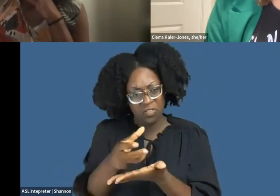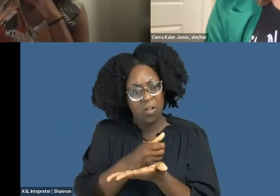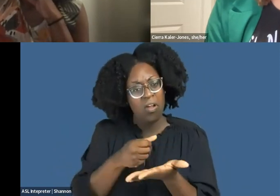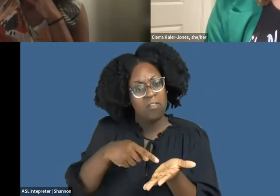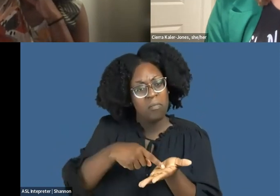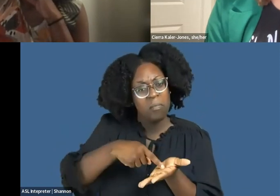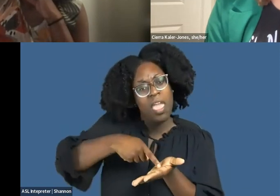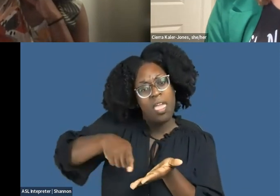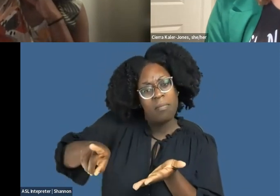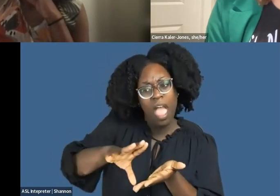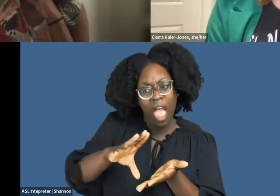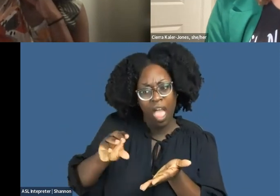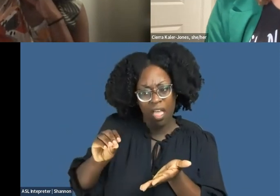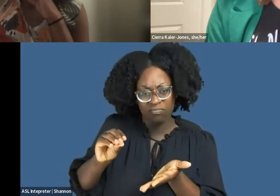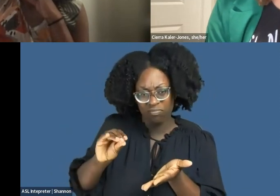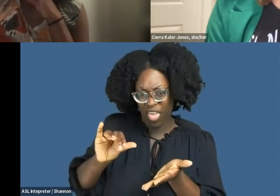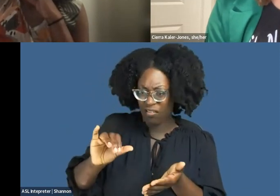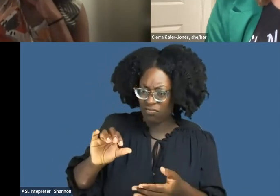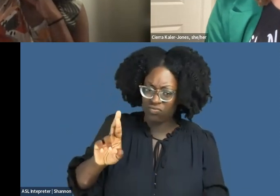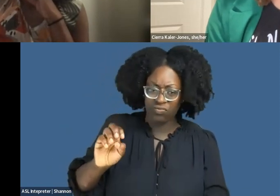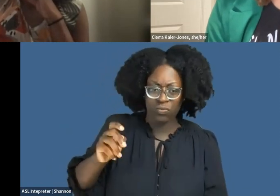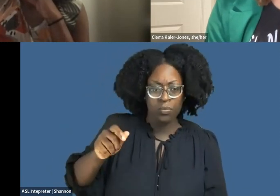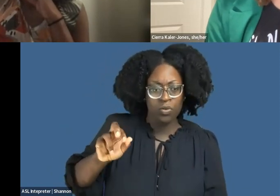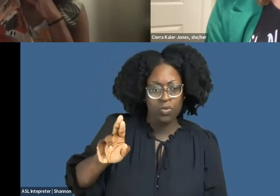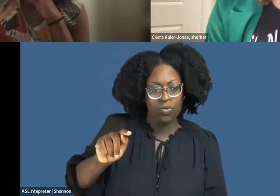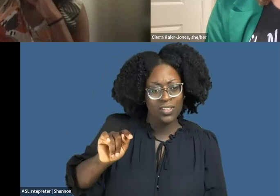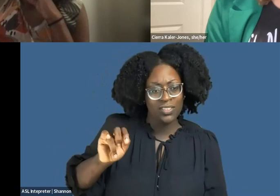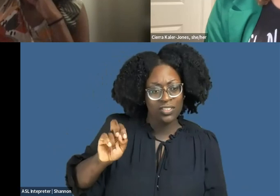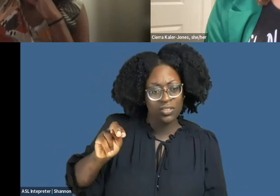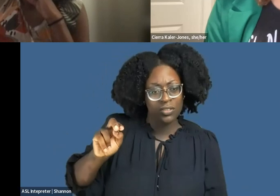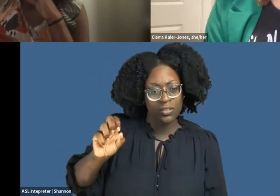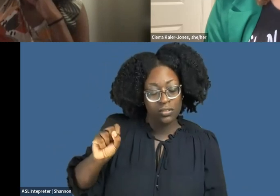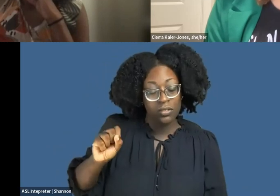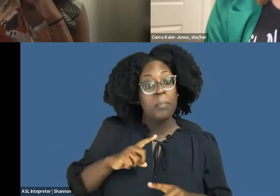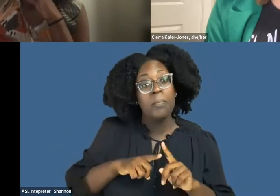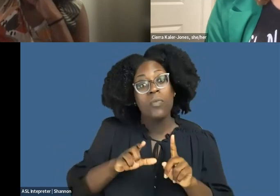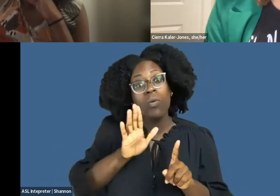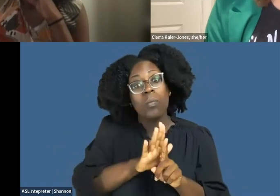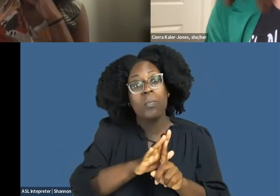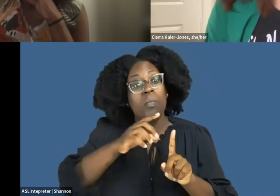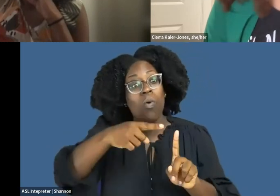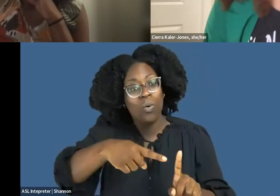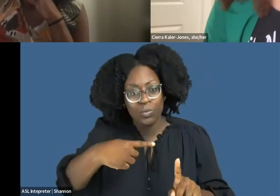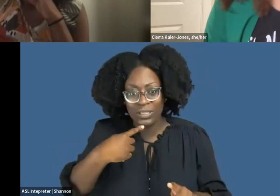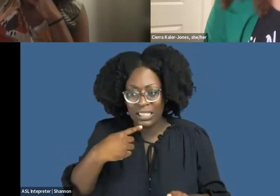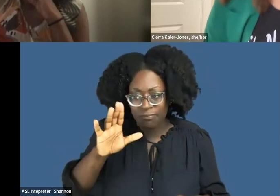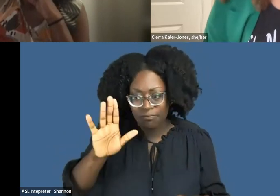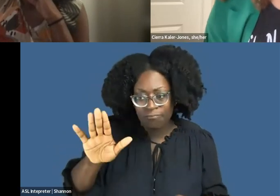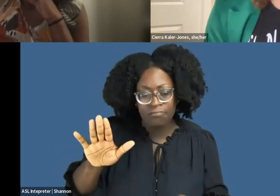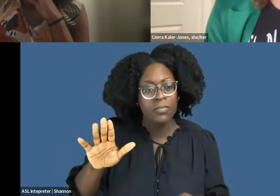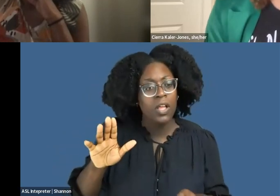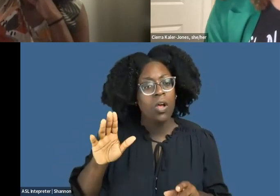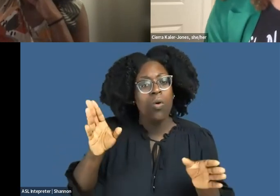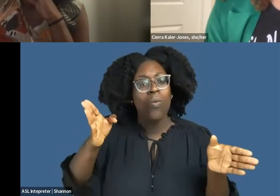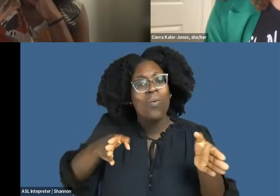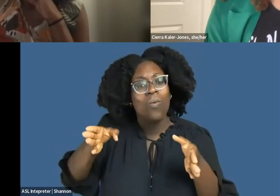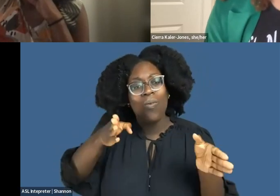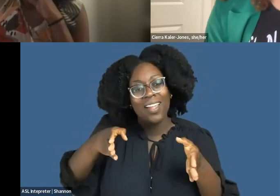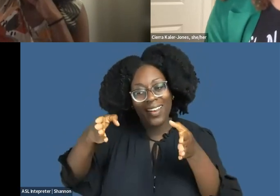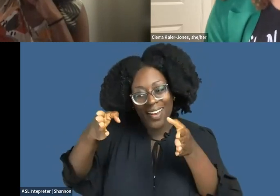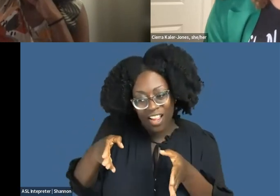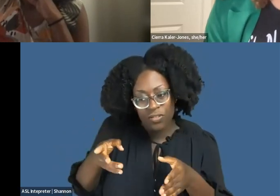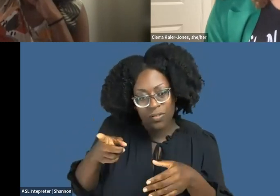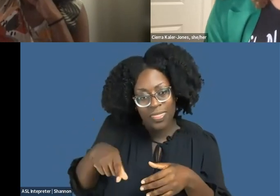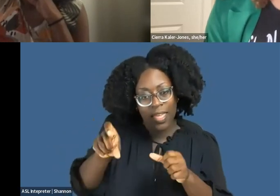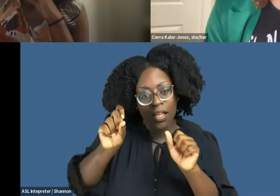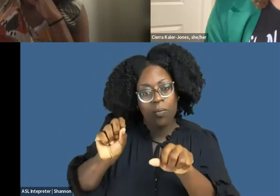to the Black freedom movement was to show that through a reparations movement, organizers could reckon with each other and their troubled